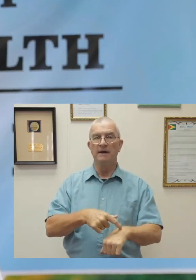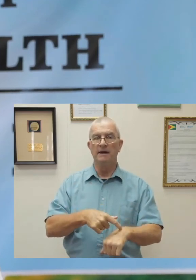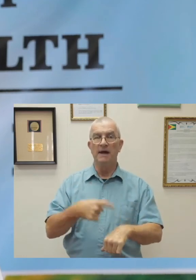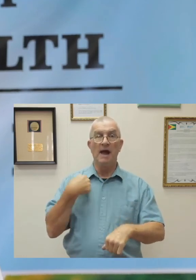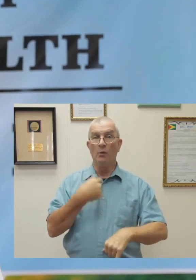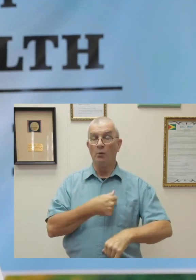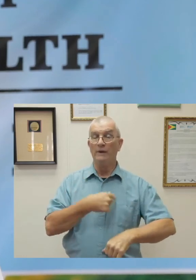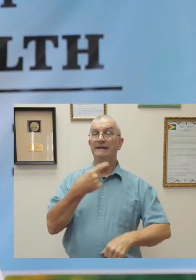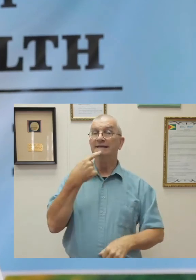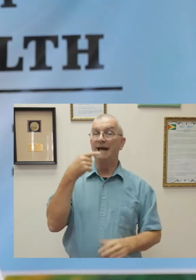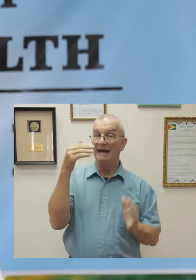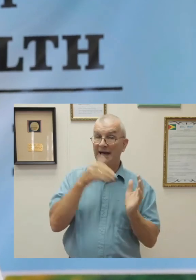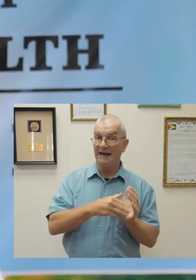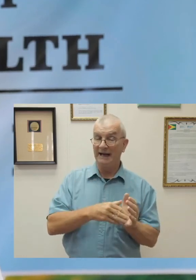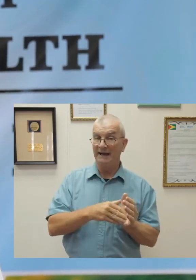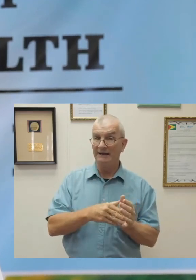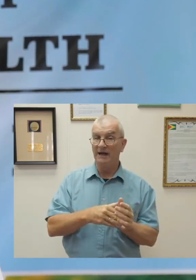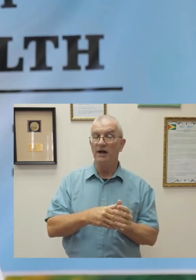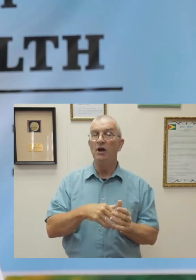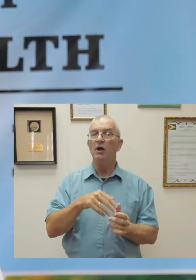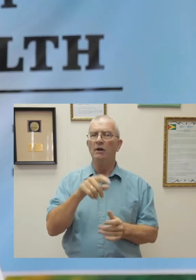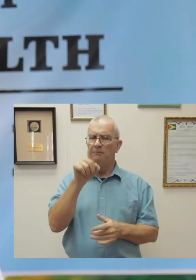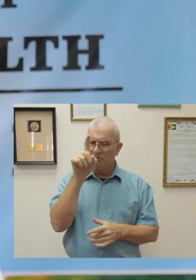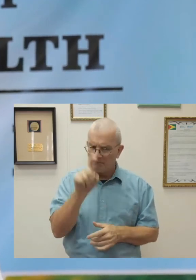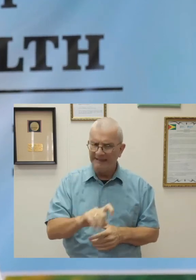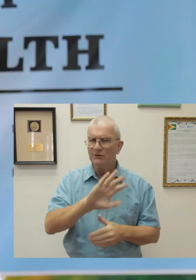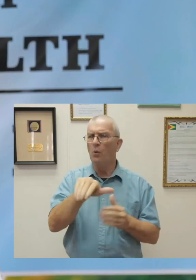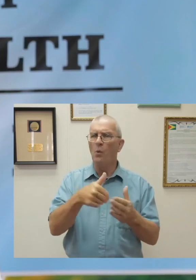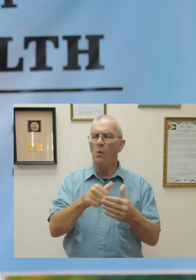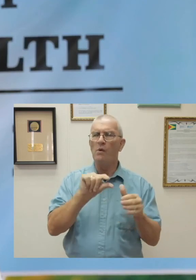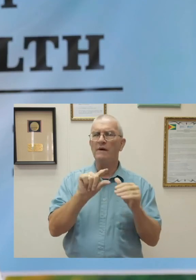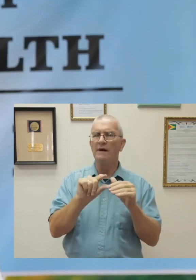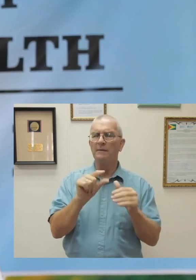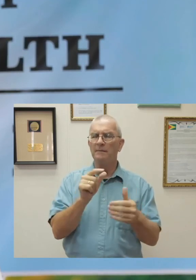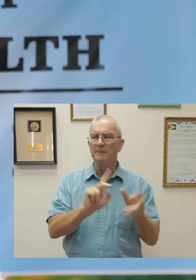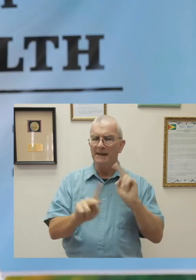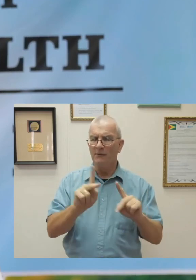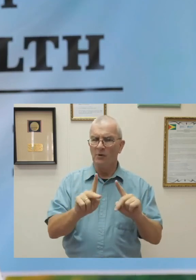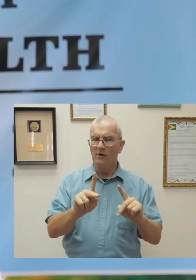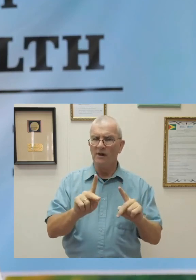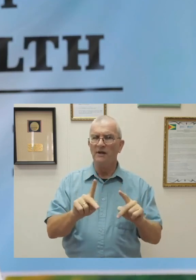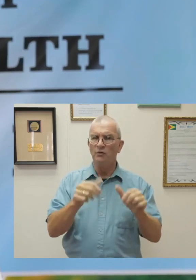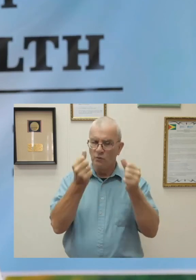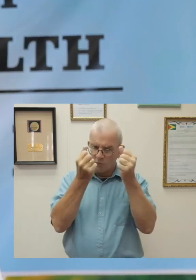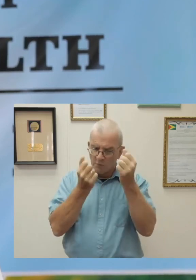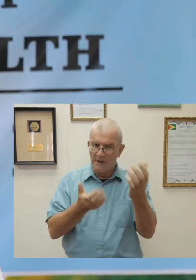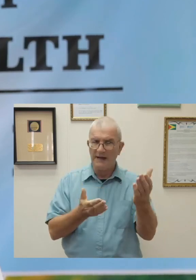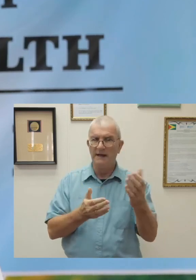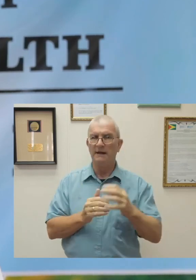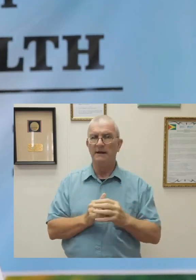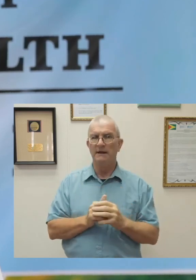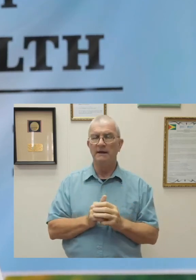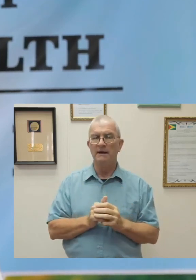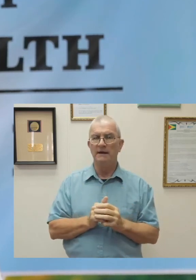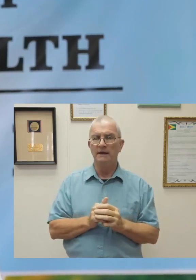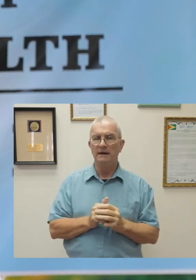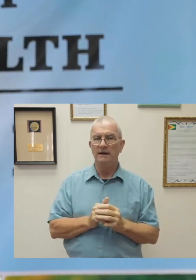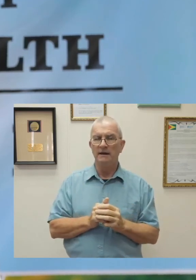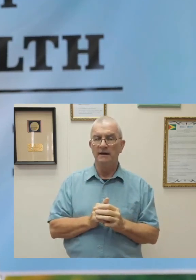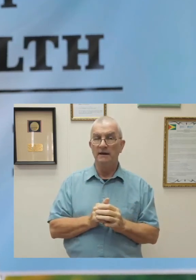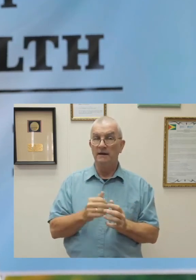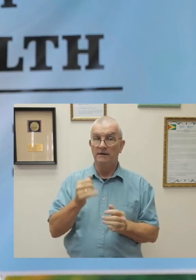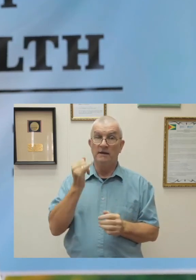and reiterate the need for all Guyanese to come on board. There is a